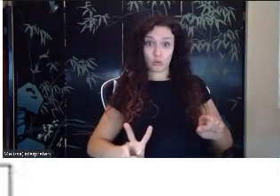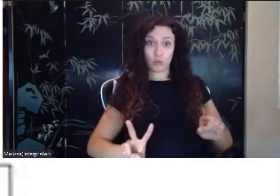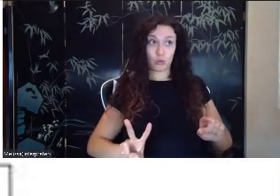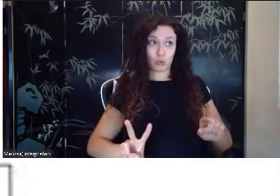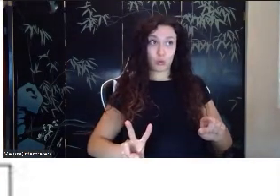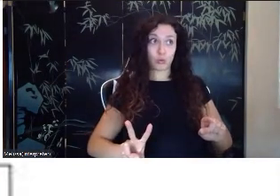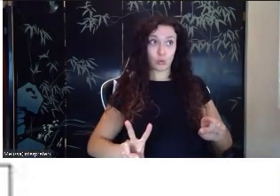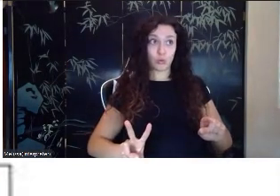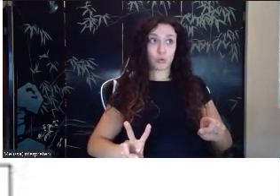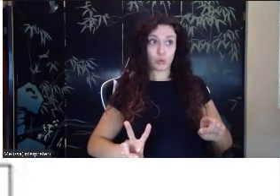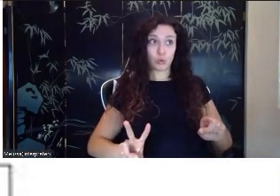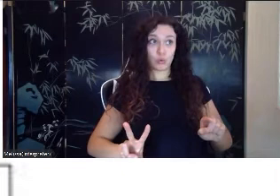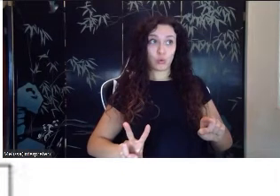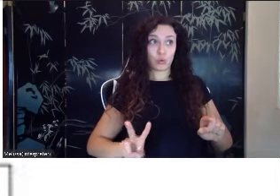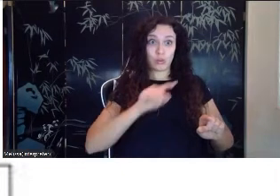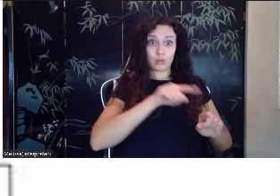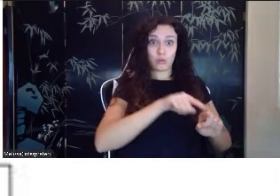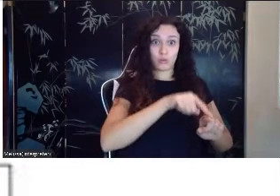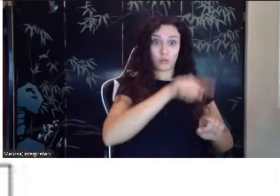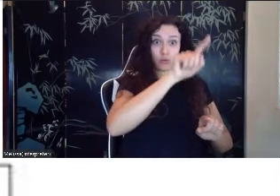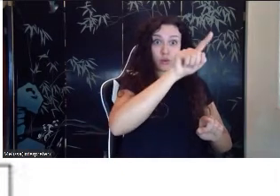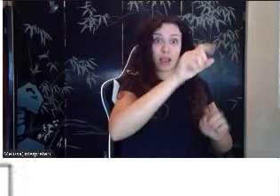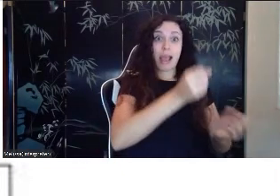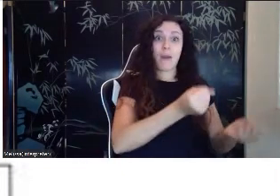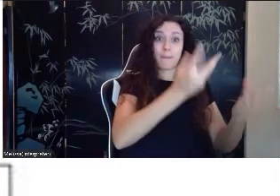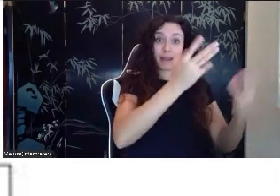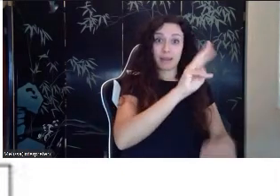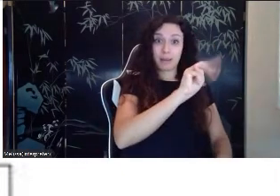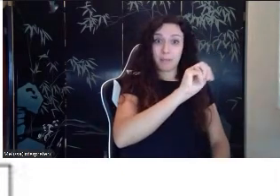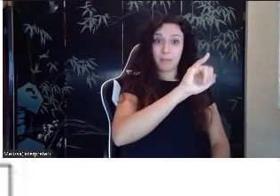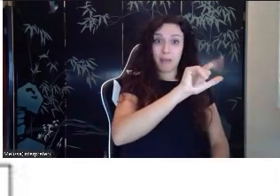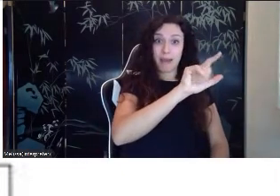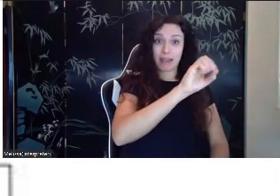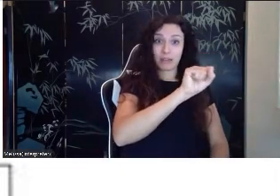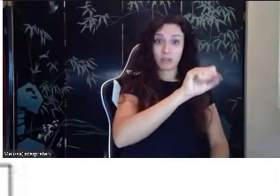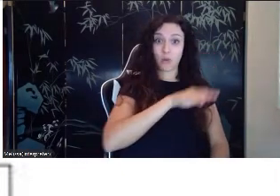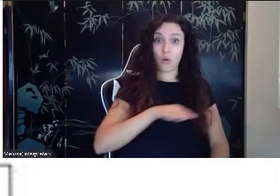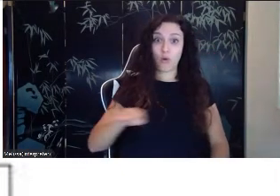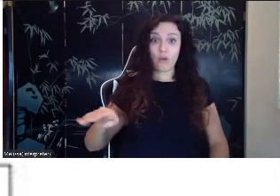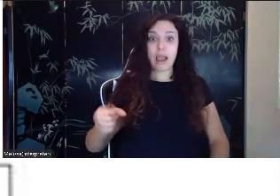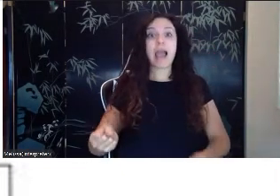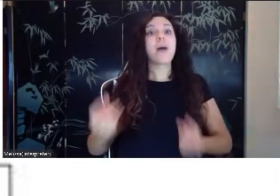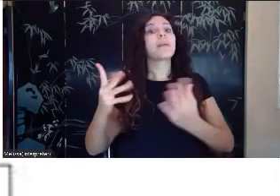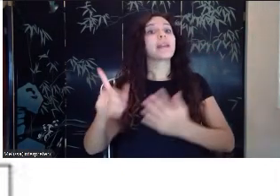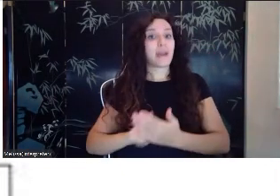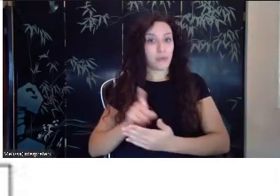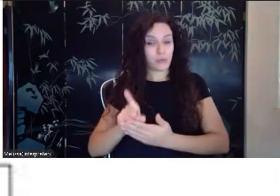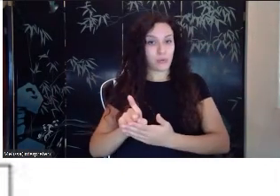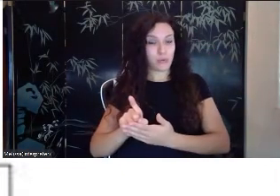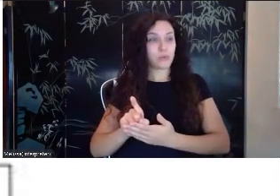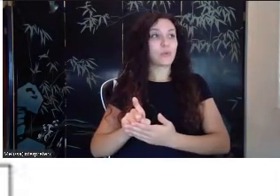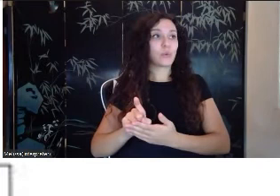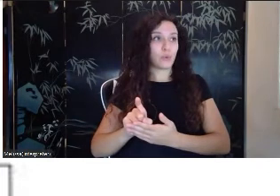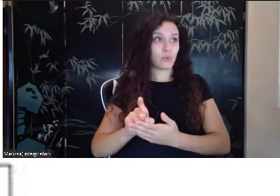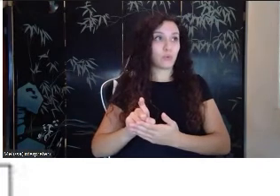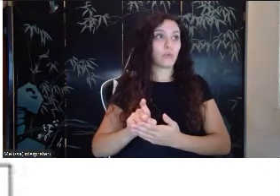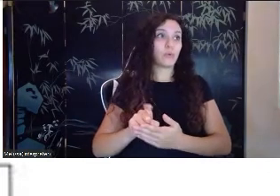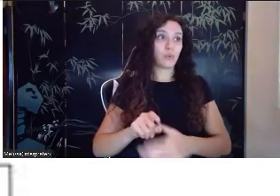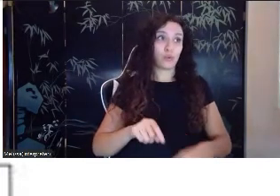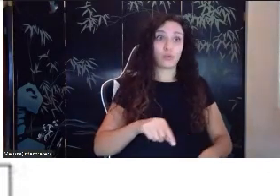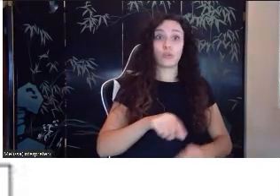point represents. Okay, the number of miles over the number of hours. So the number of miles